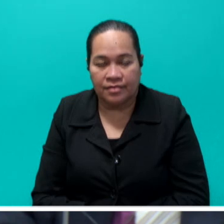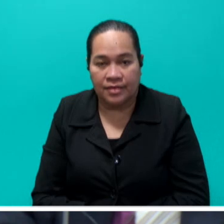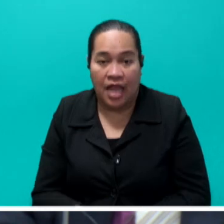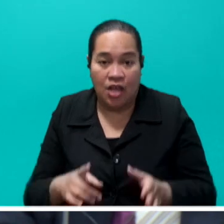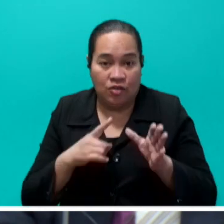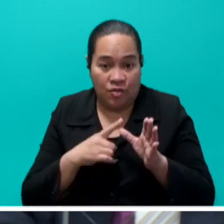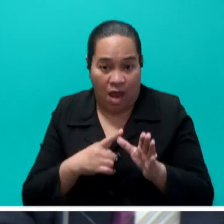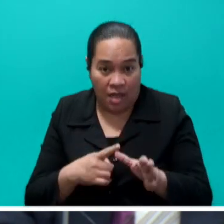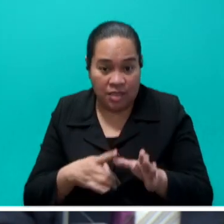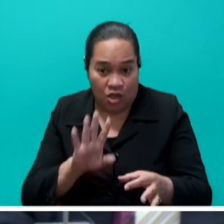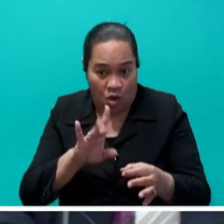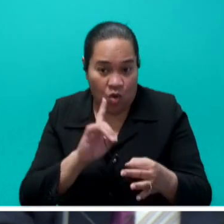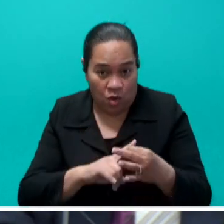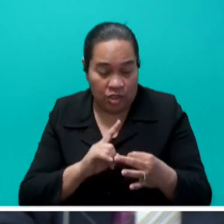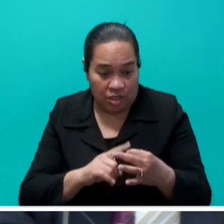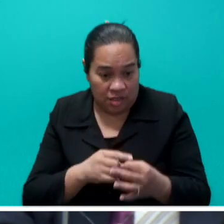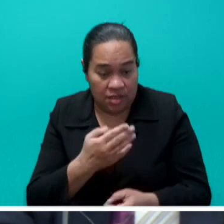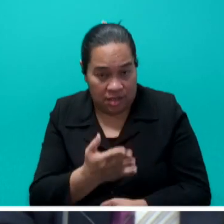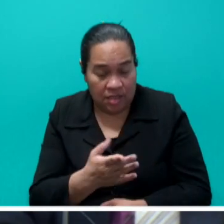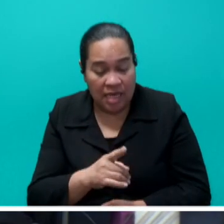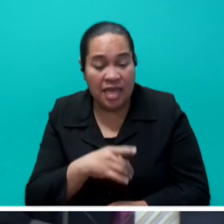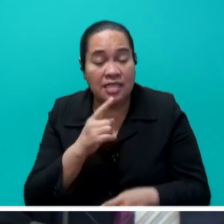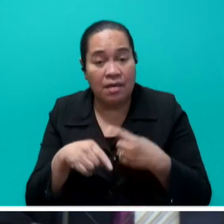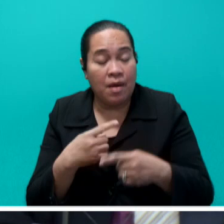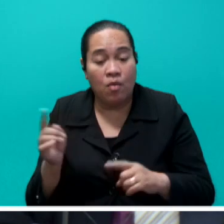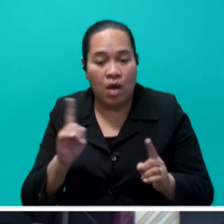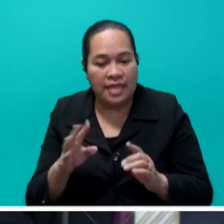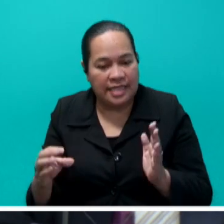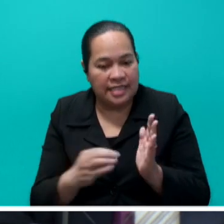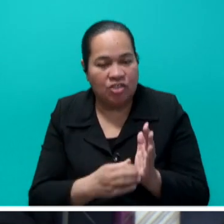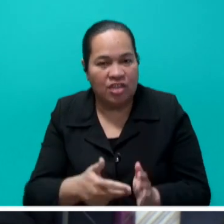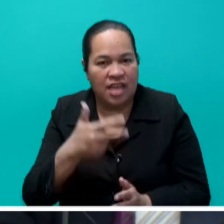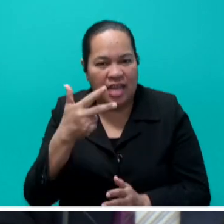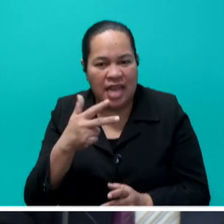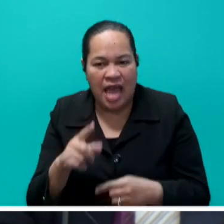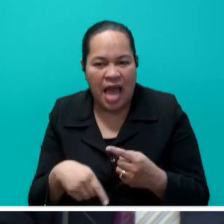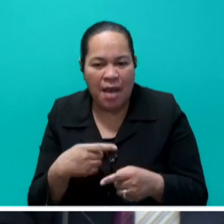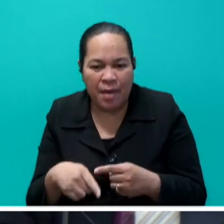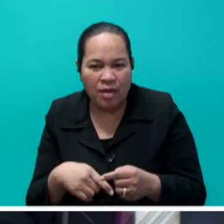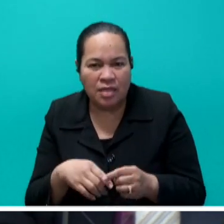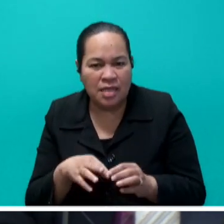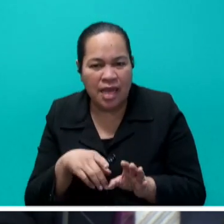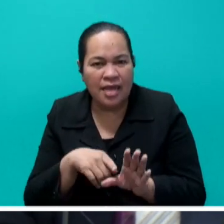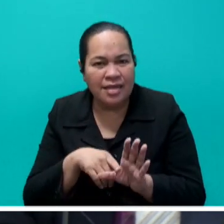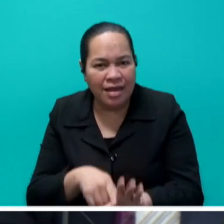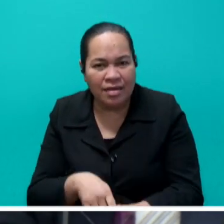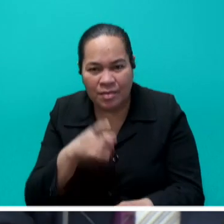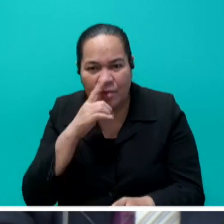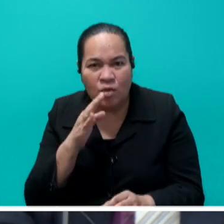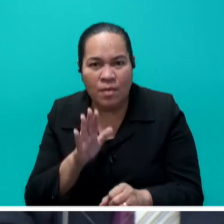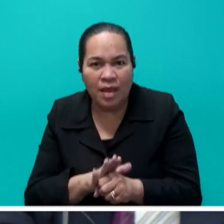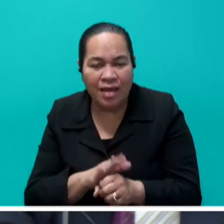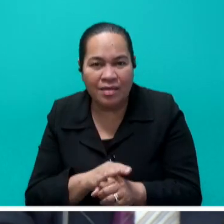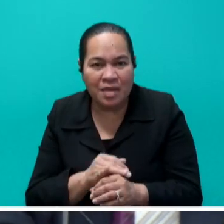the question essentially centred around Section 8 of the Minor Offences Act 1971 and how